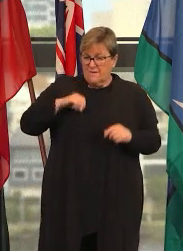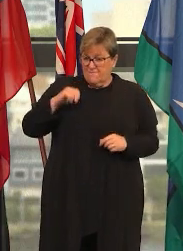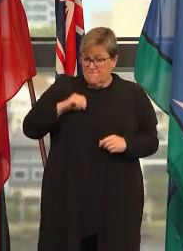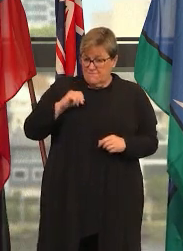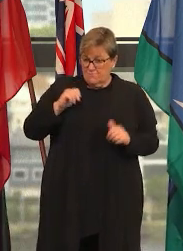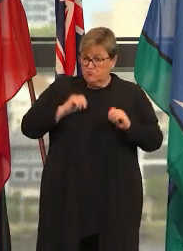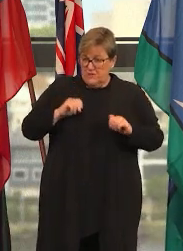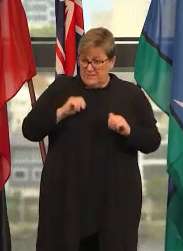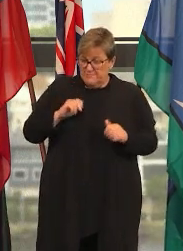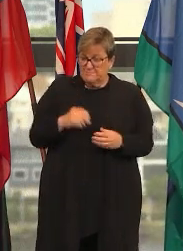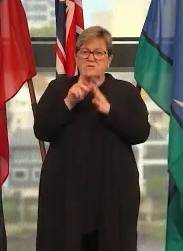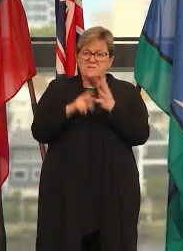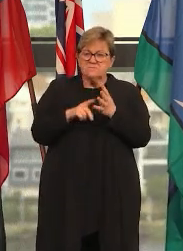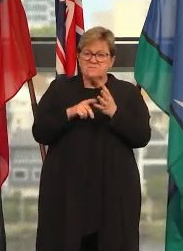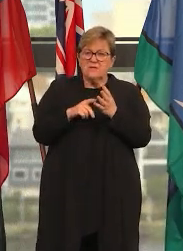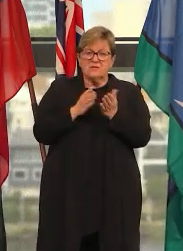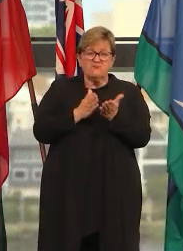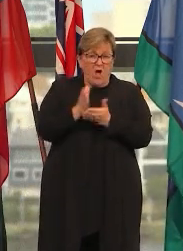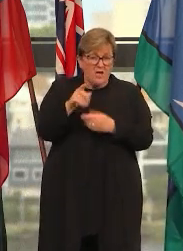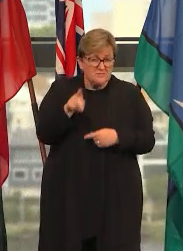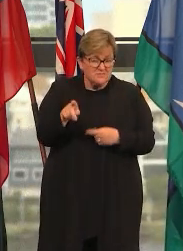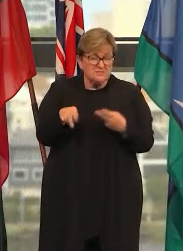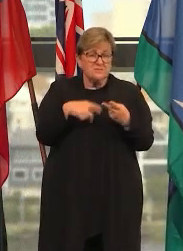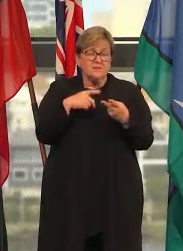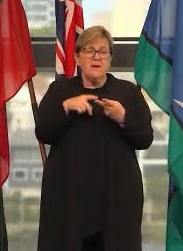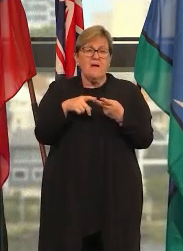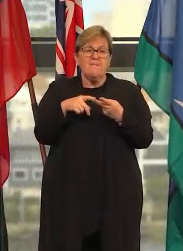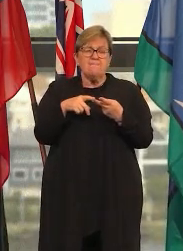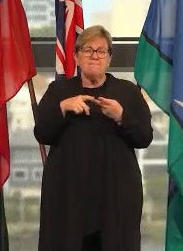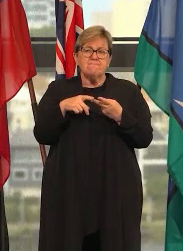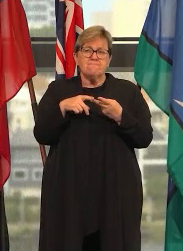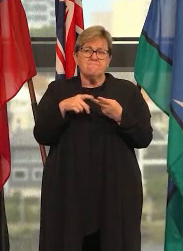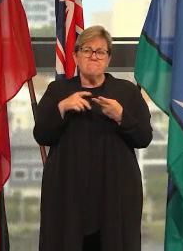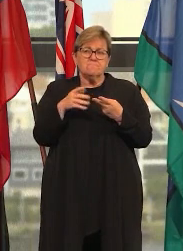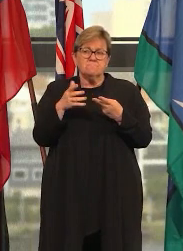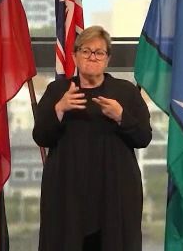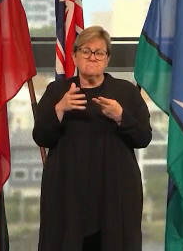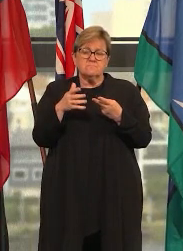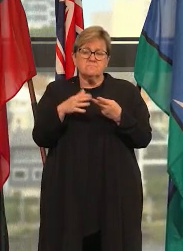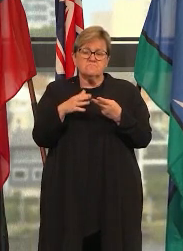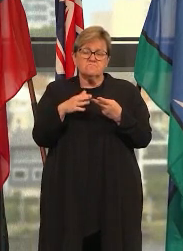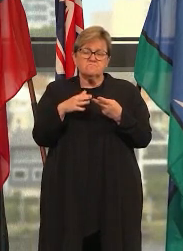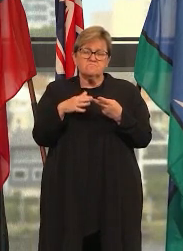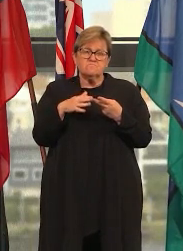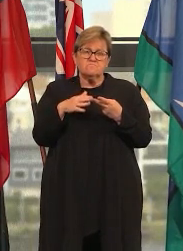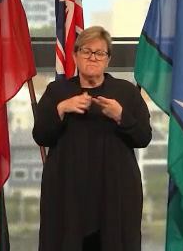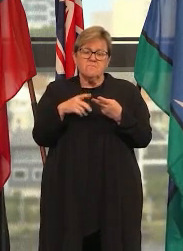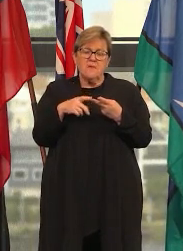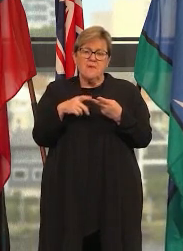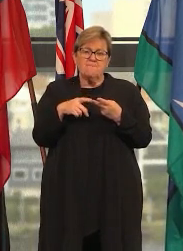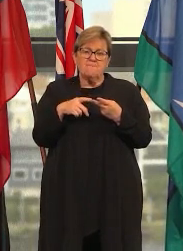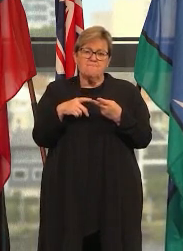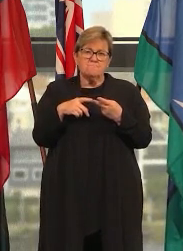I mean, we need to also apply the United Nations Convention on the Rights of People with